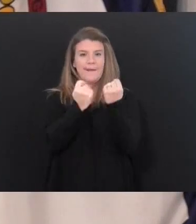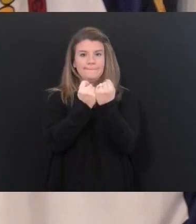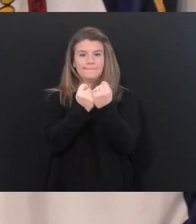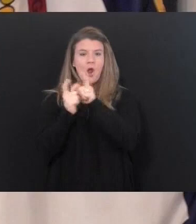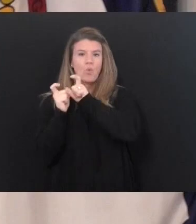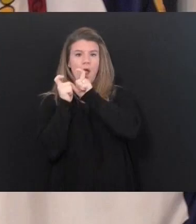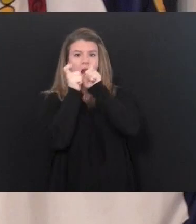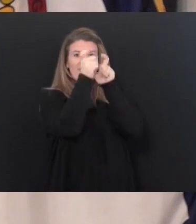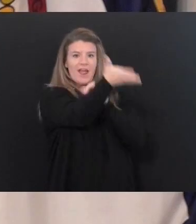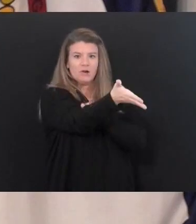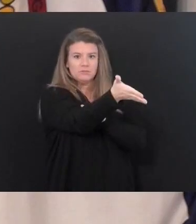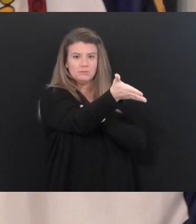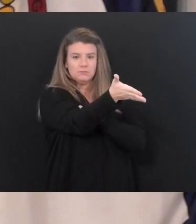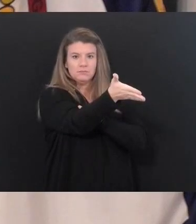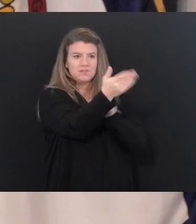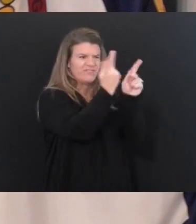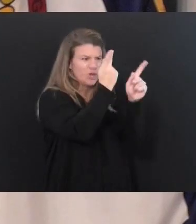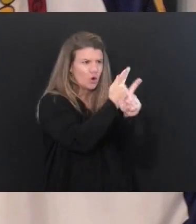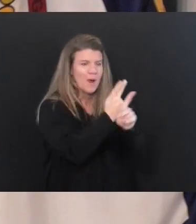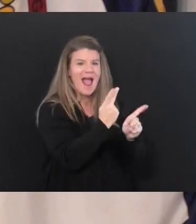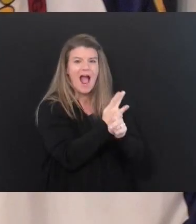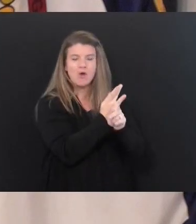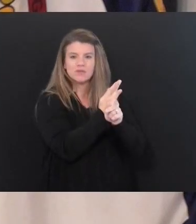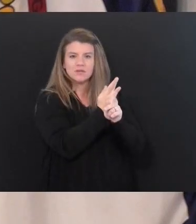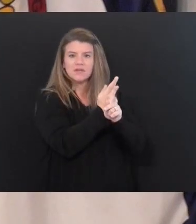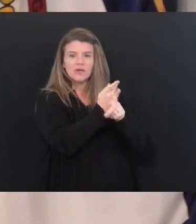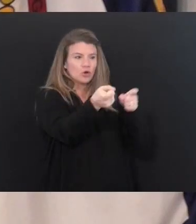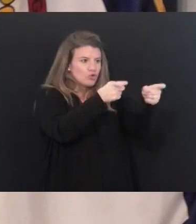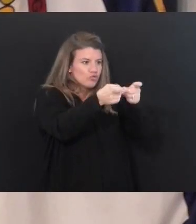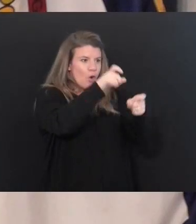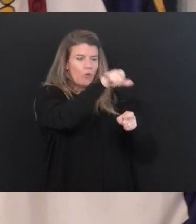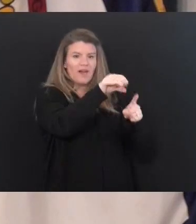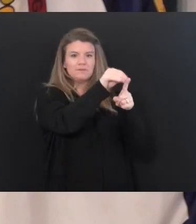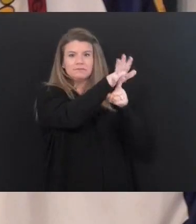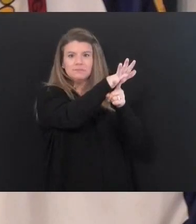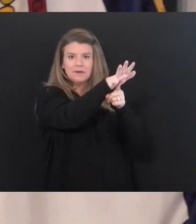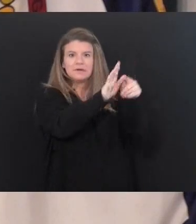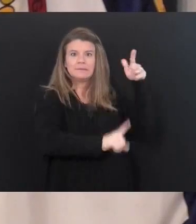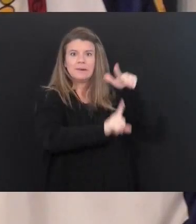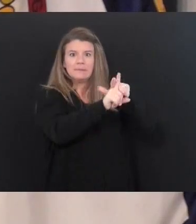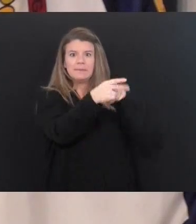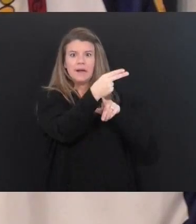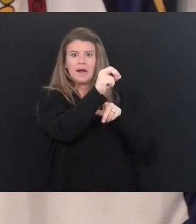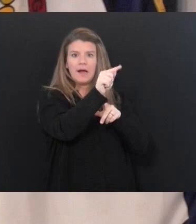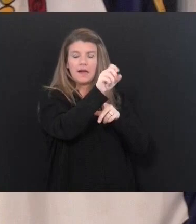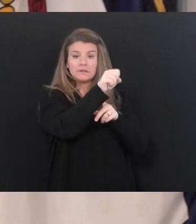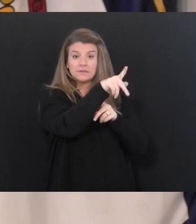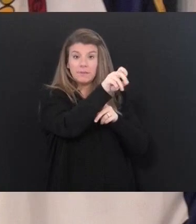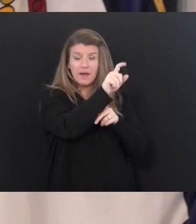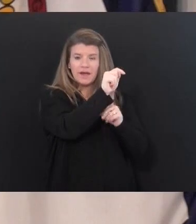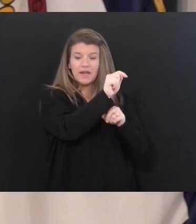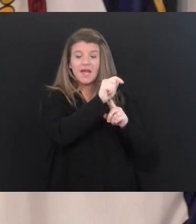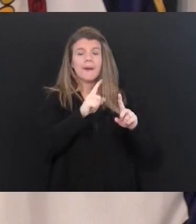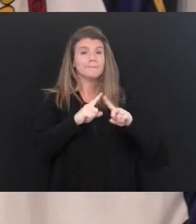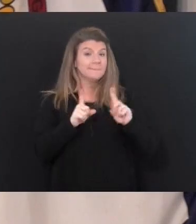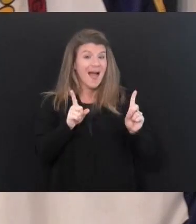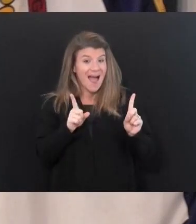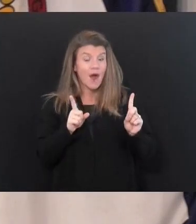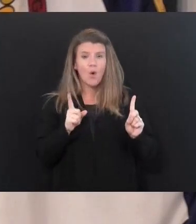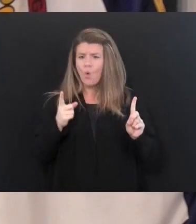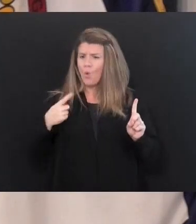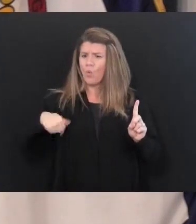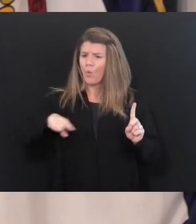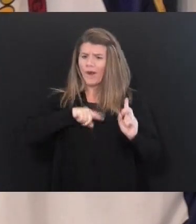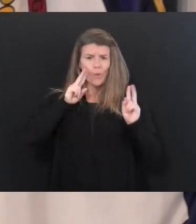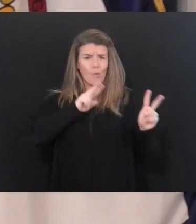running to the fire to try to put out that hot spot. But we're watching it every